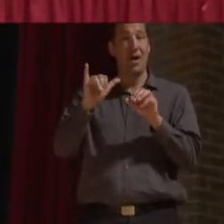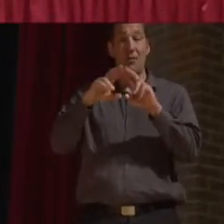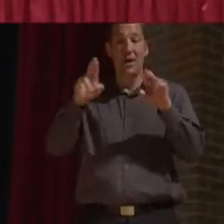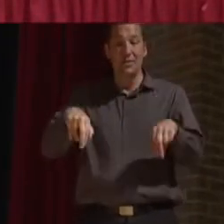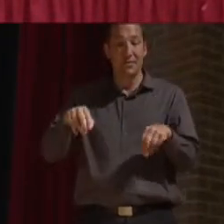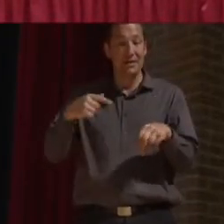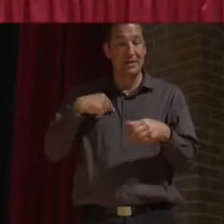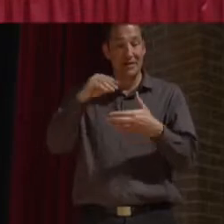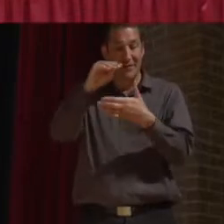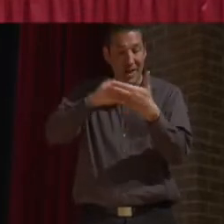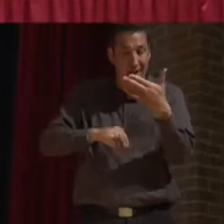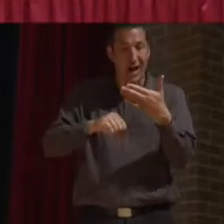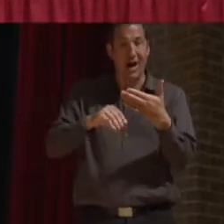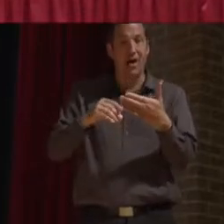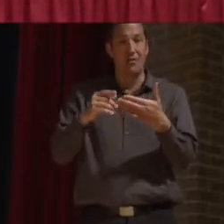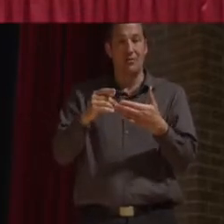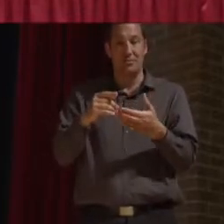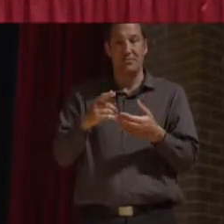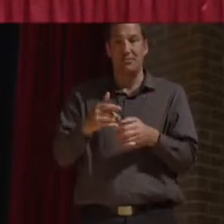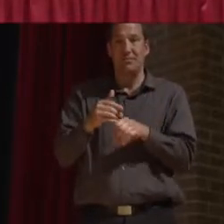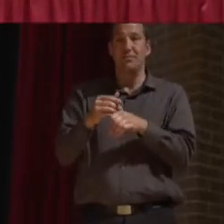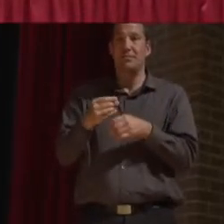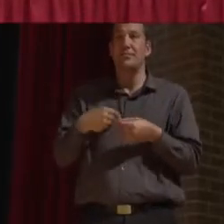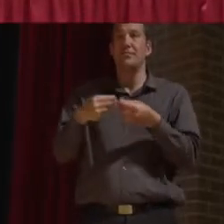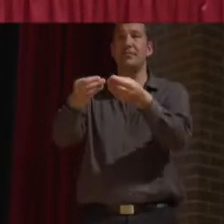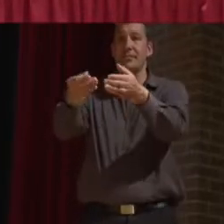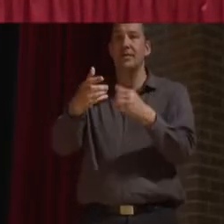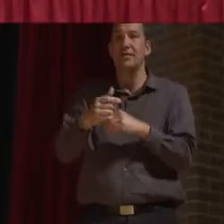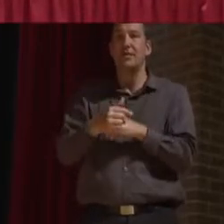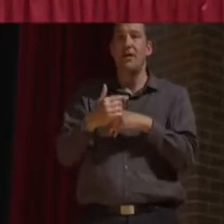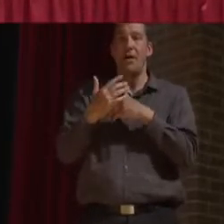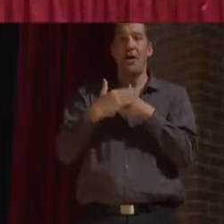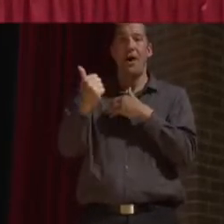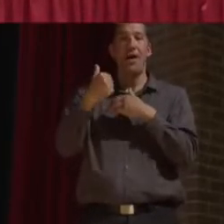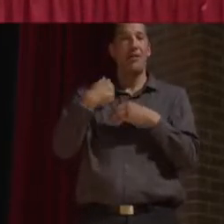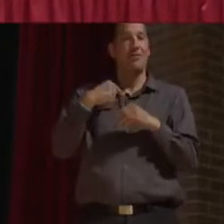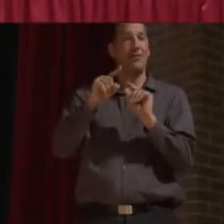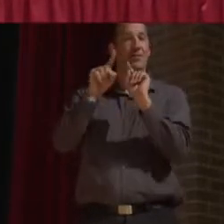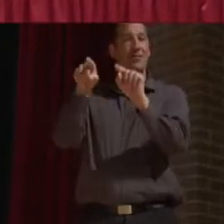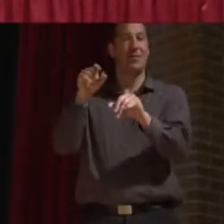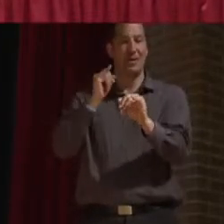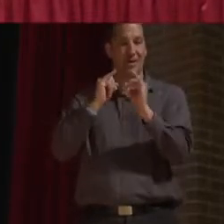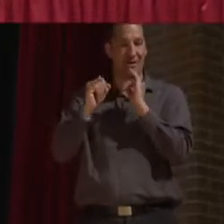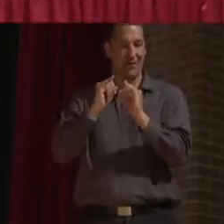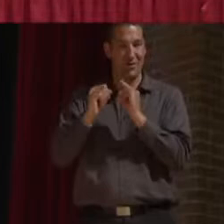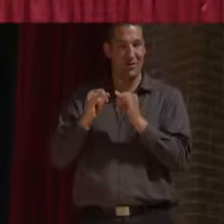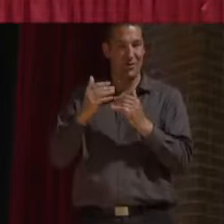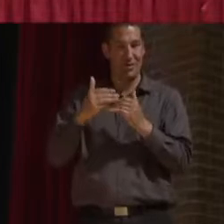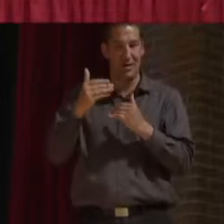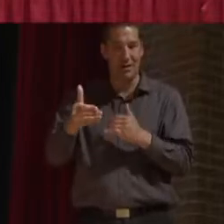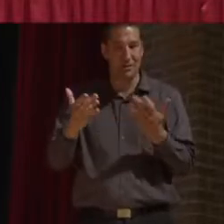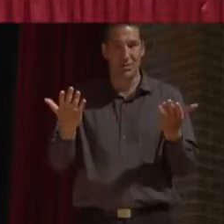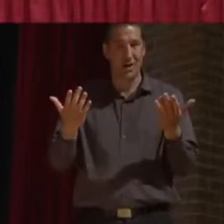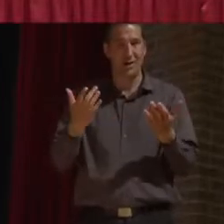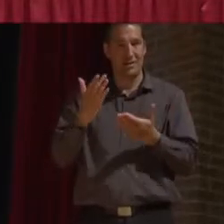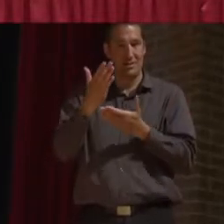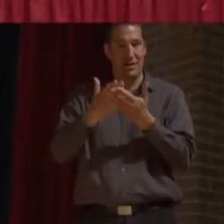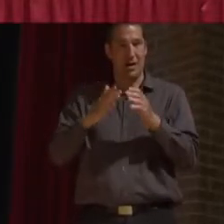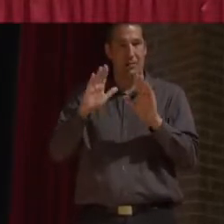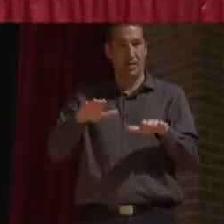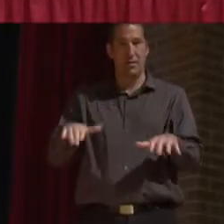for an interview. And I know, again, just talking specifically about ASD characteristics, our kids, will freeze